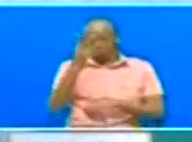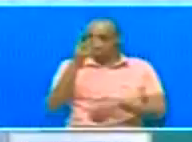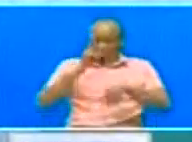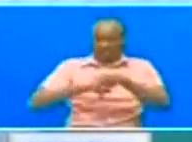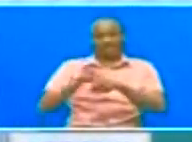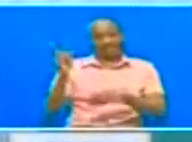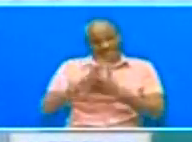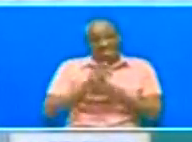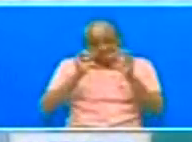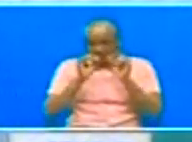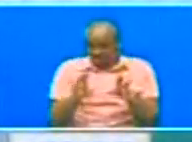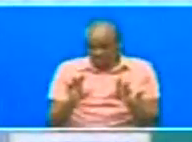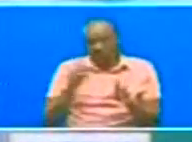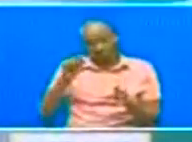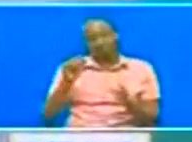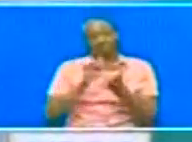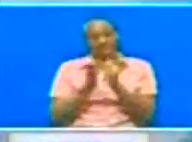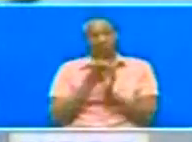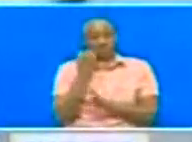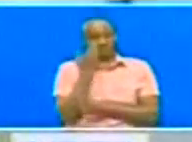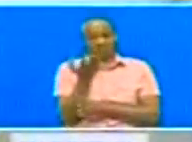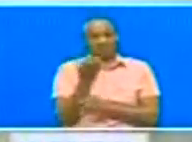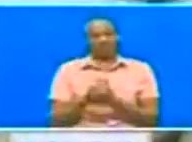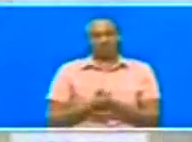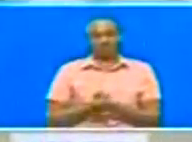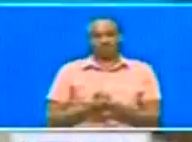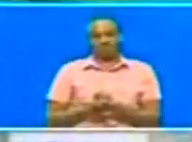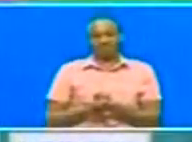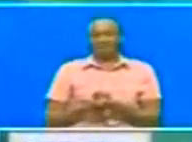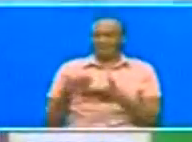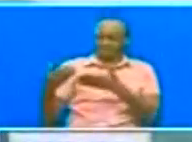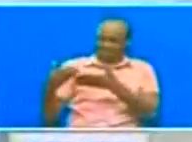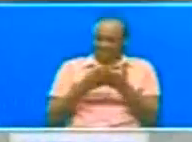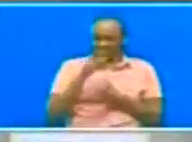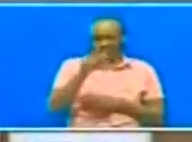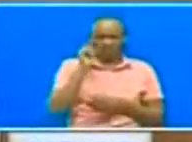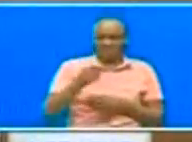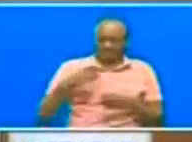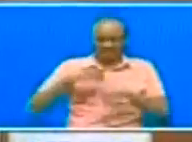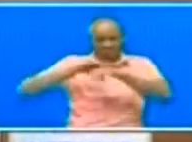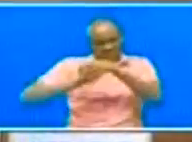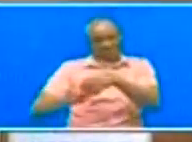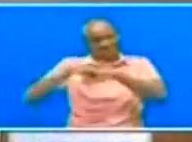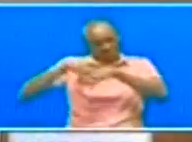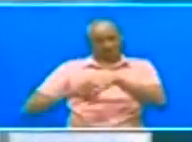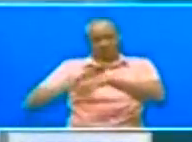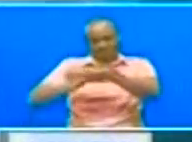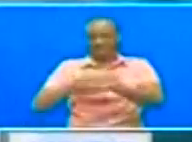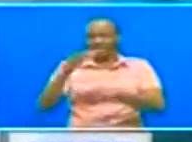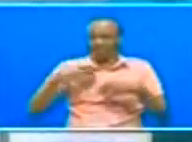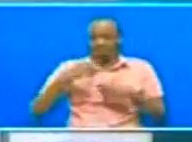day. Otherwise, it can become septic. Baby Nevi is supposed to have physiotherapy every day, which